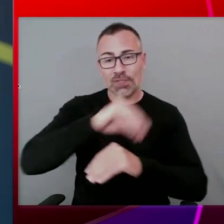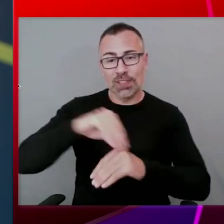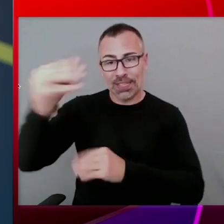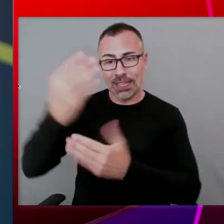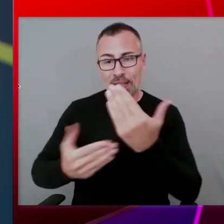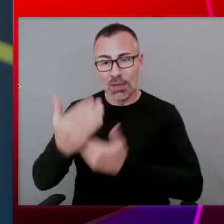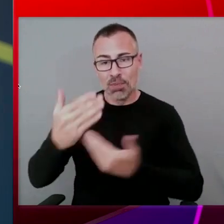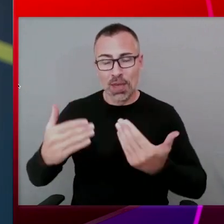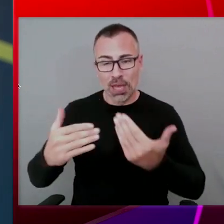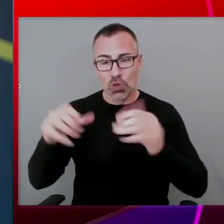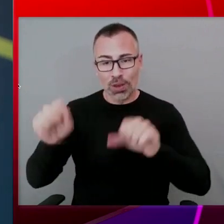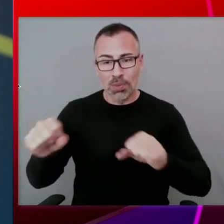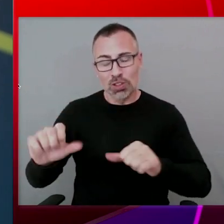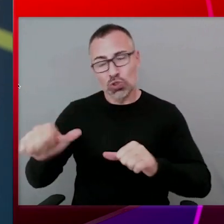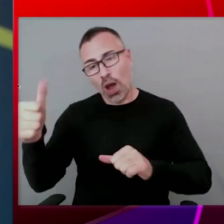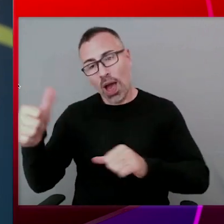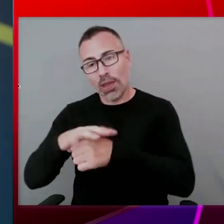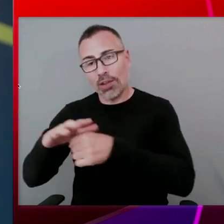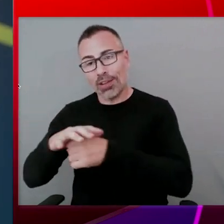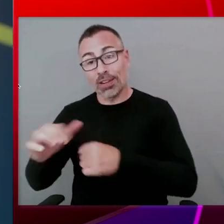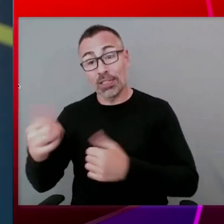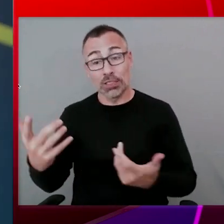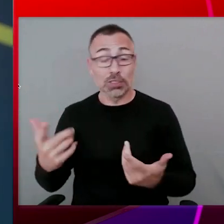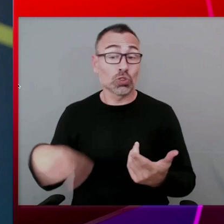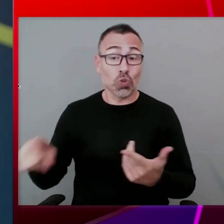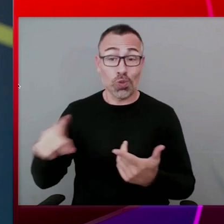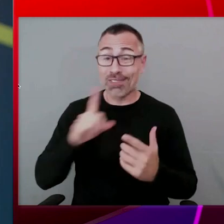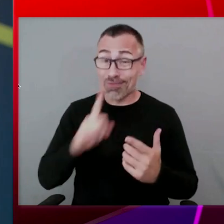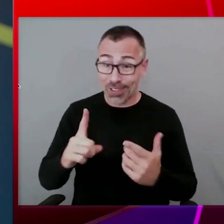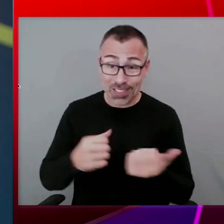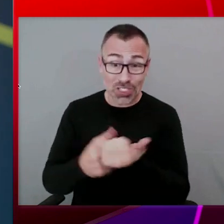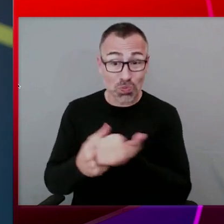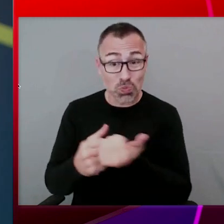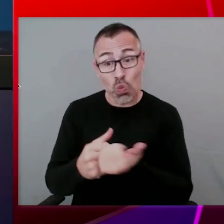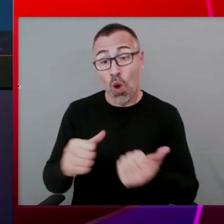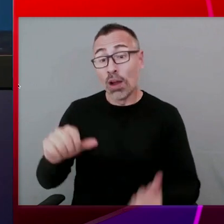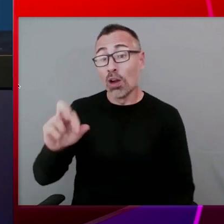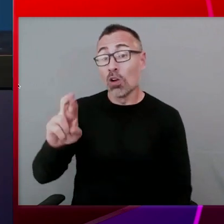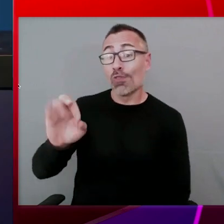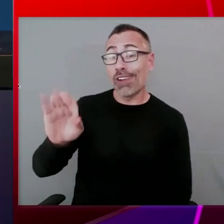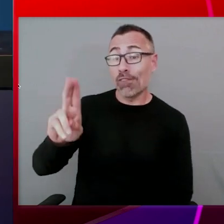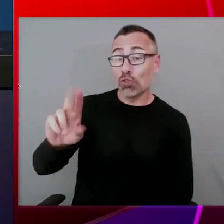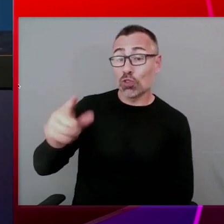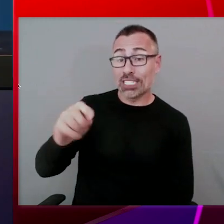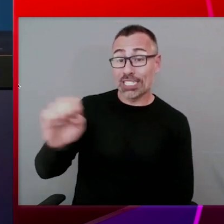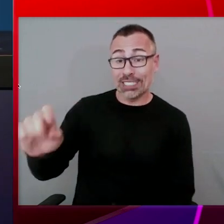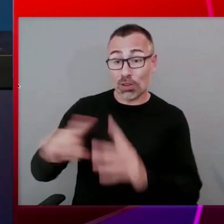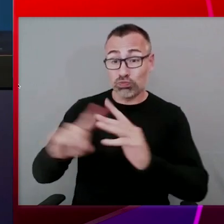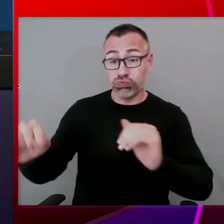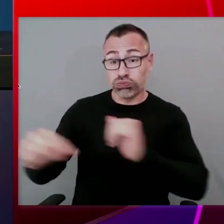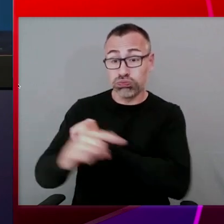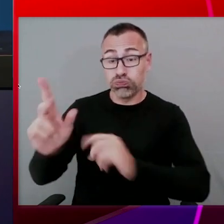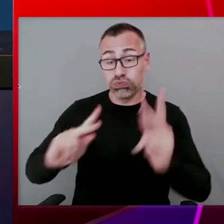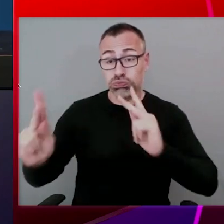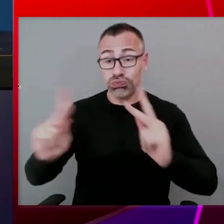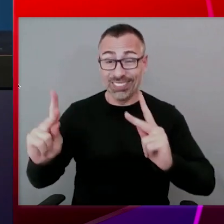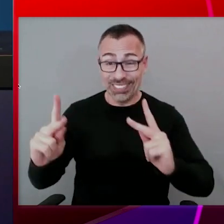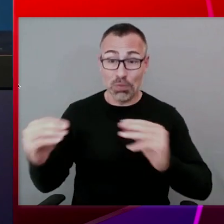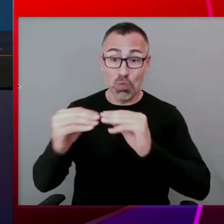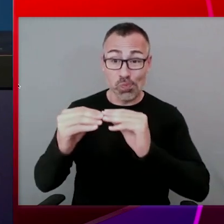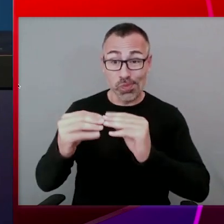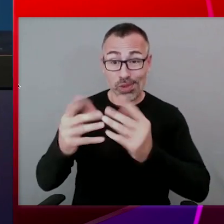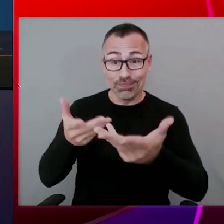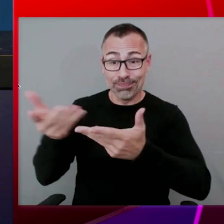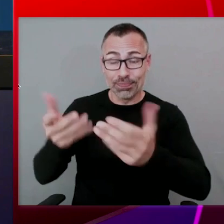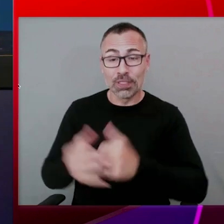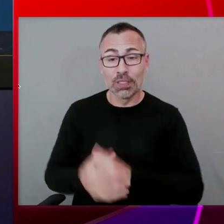support the refugees on a more tangible level. So yeah, absolutely scalable, days. We're an agile firm, right? So yes,